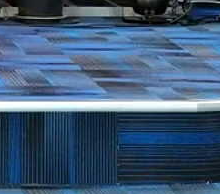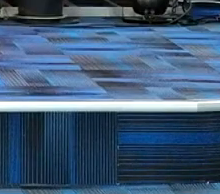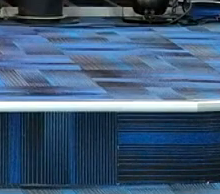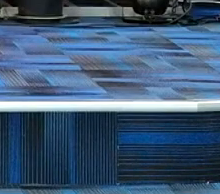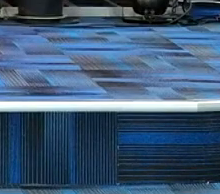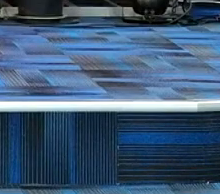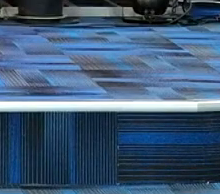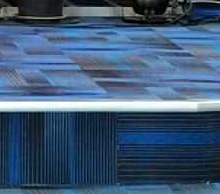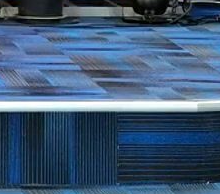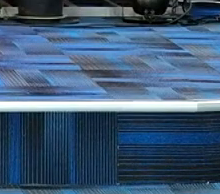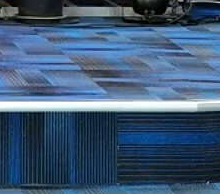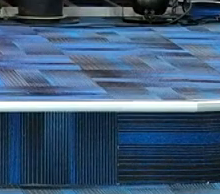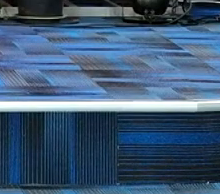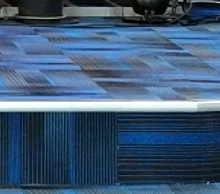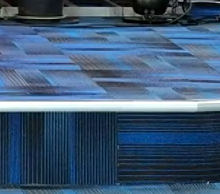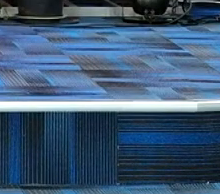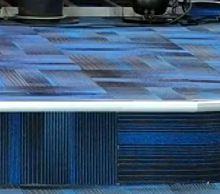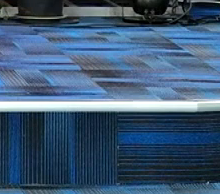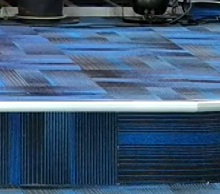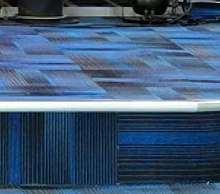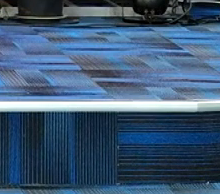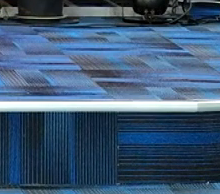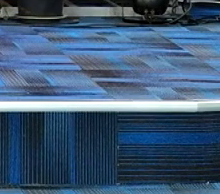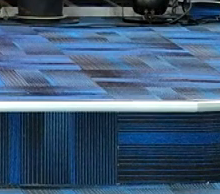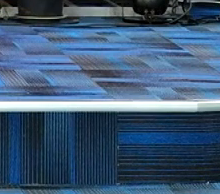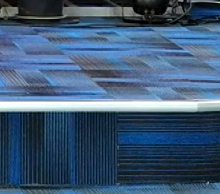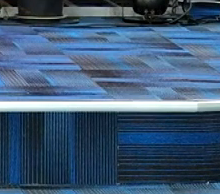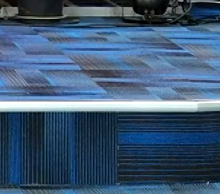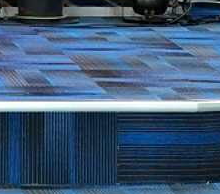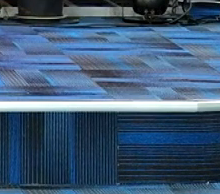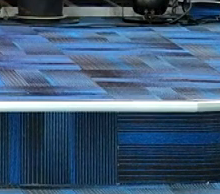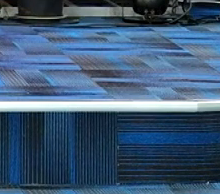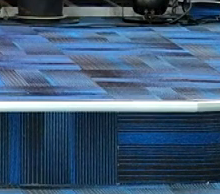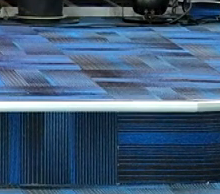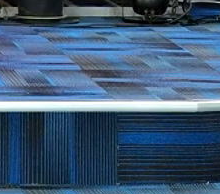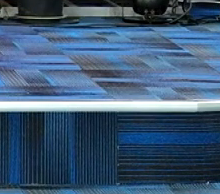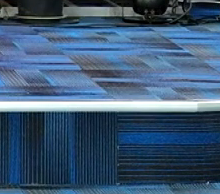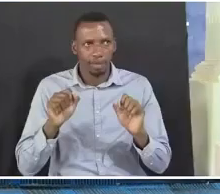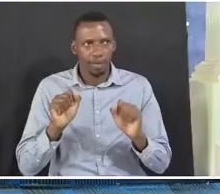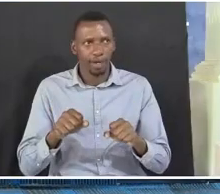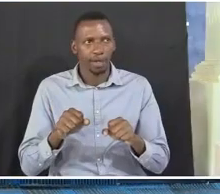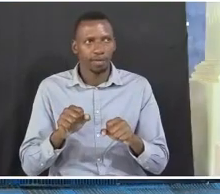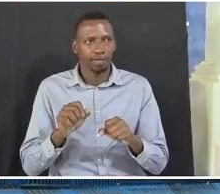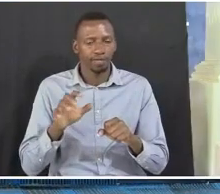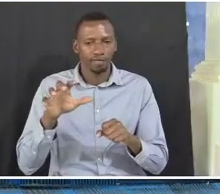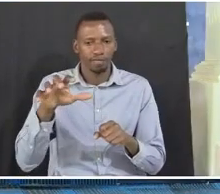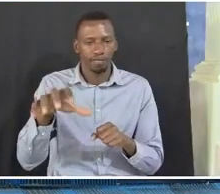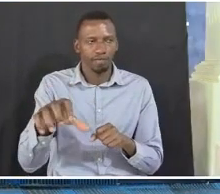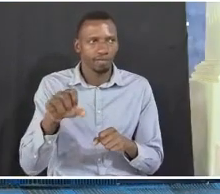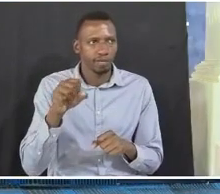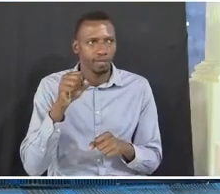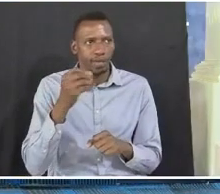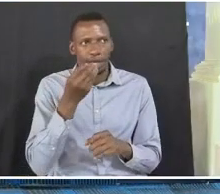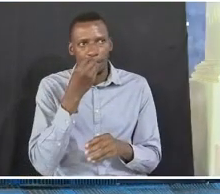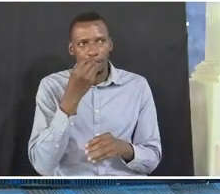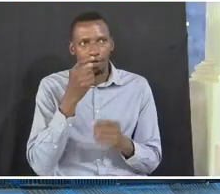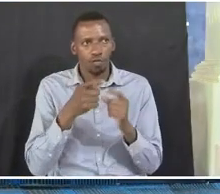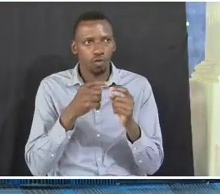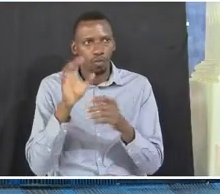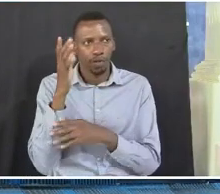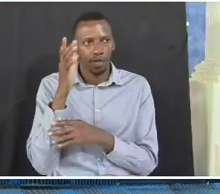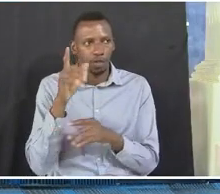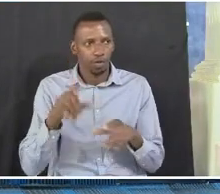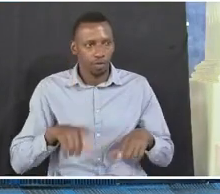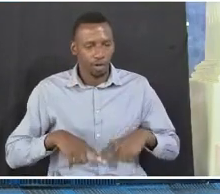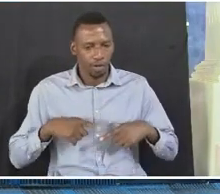If Adam were left in Eden, he could have stretched his hand and taken that tree of life.